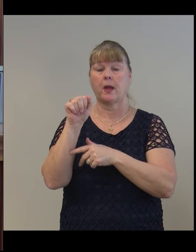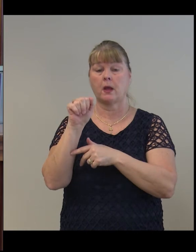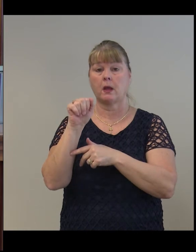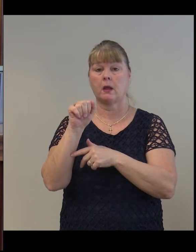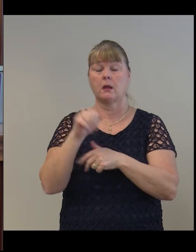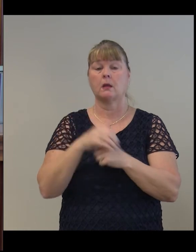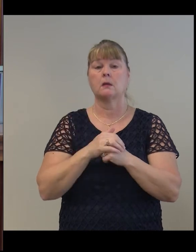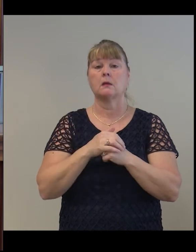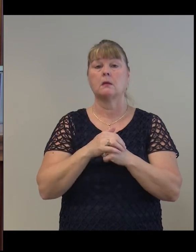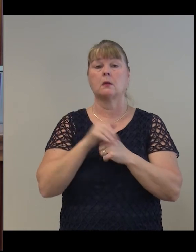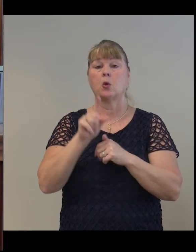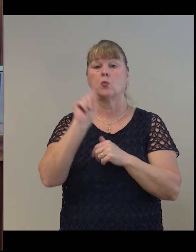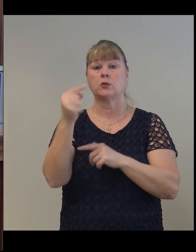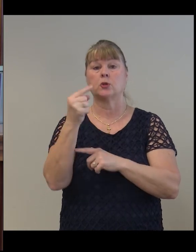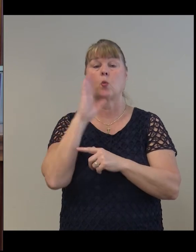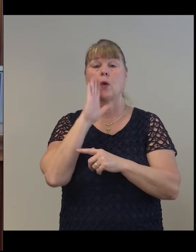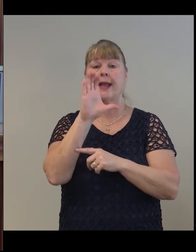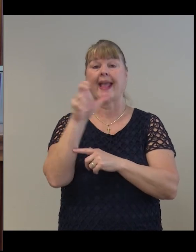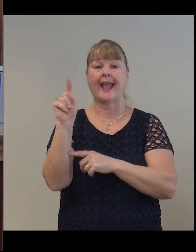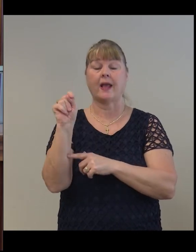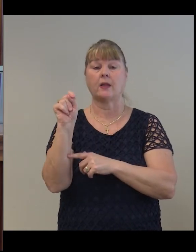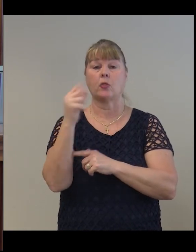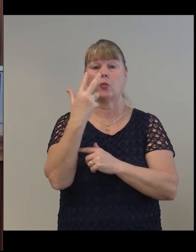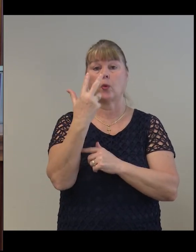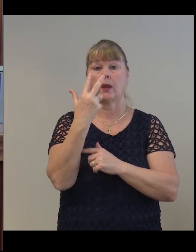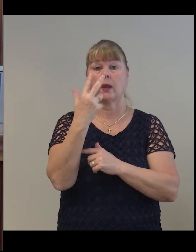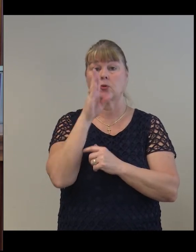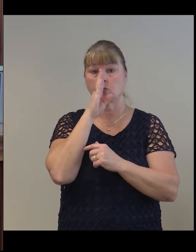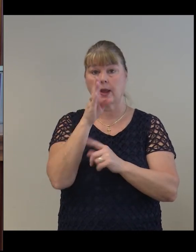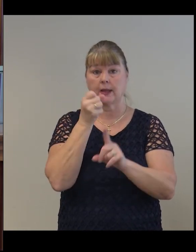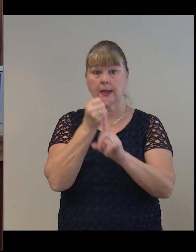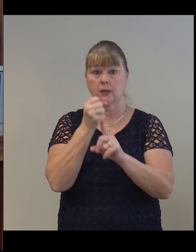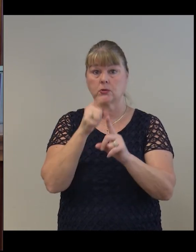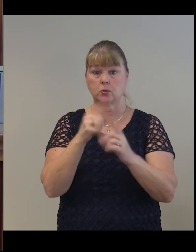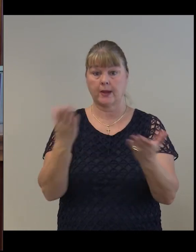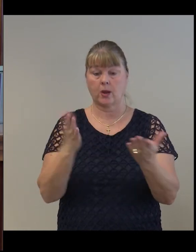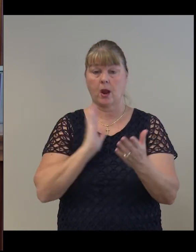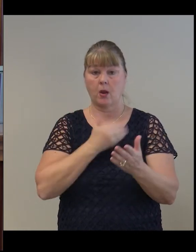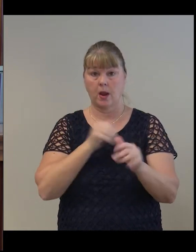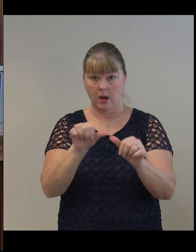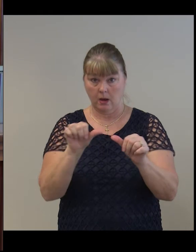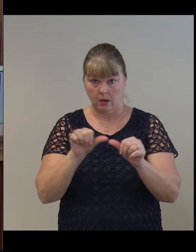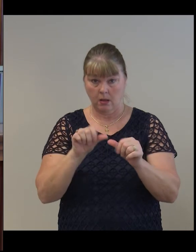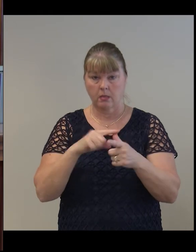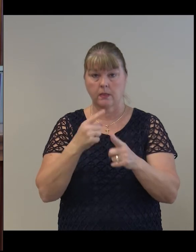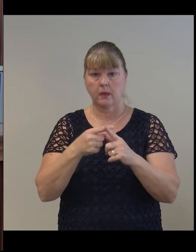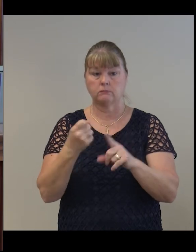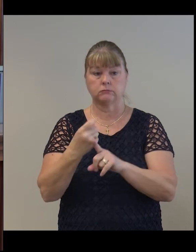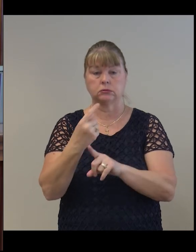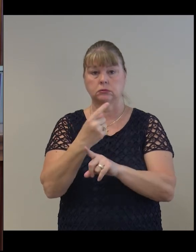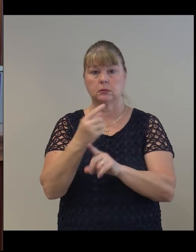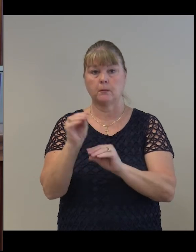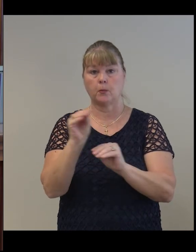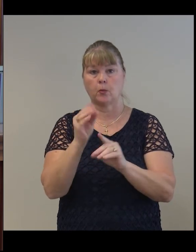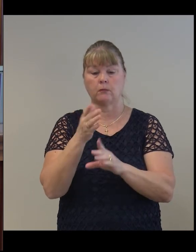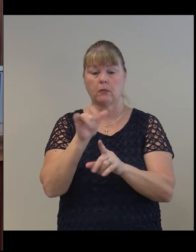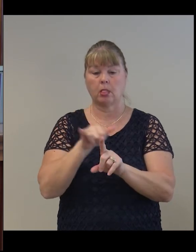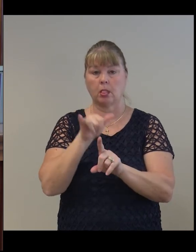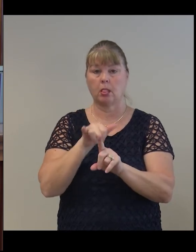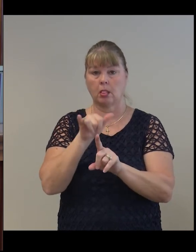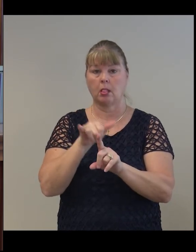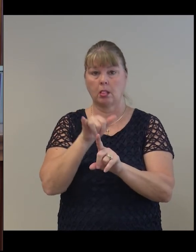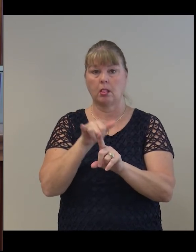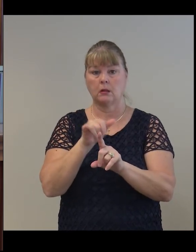Hurricane Irma. Hurricane Irma was originally going to be a Category 3 direct hit to Chatham County, and then it continued